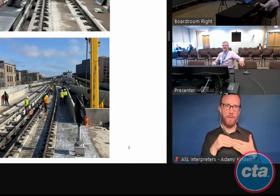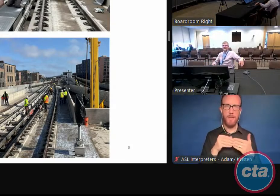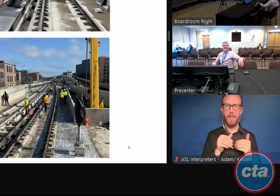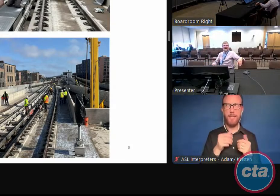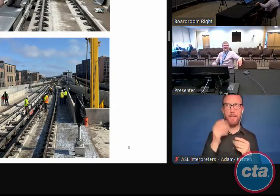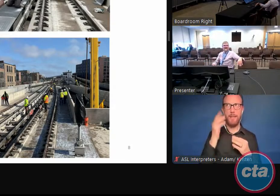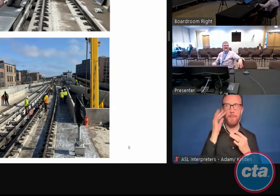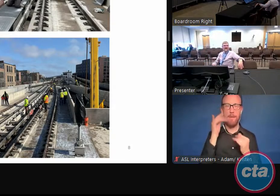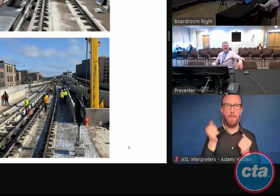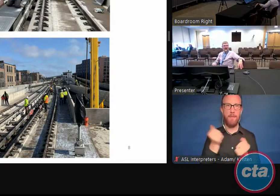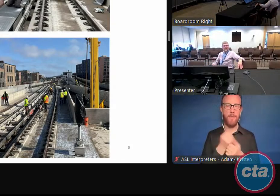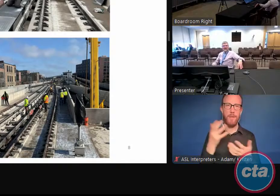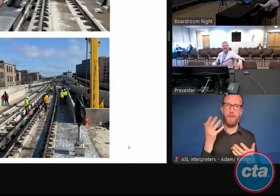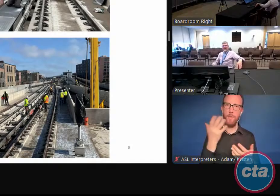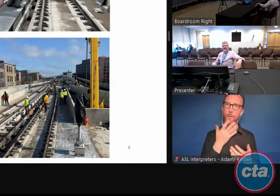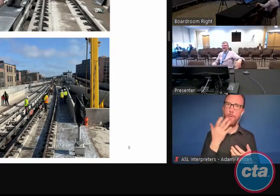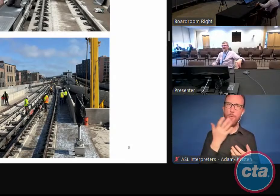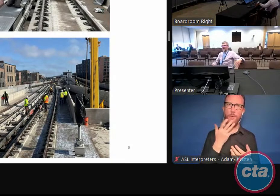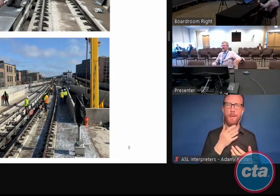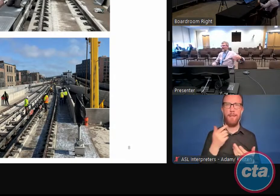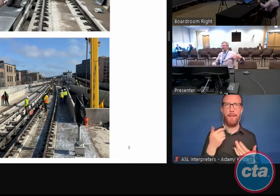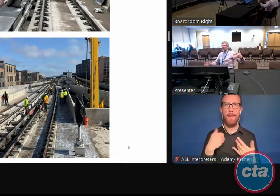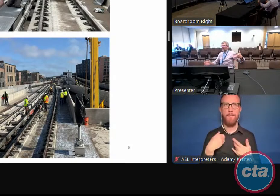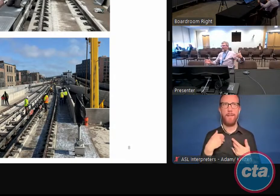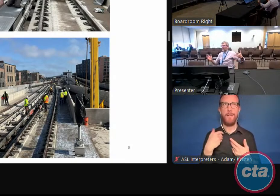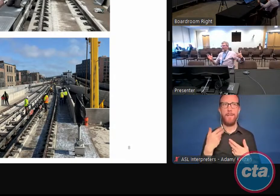through those, to have, be able to have